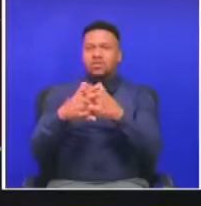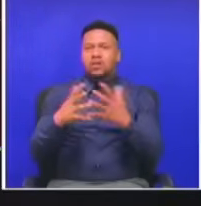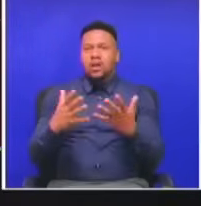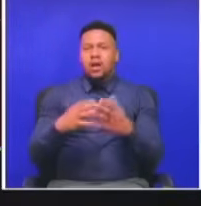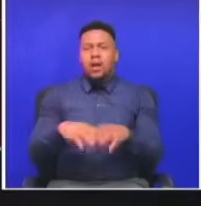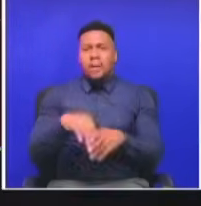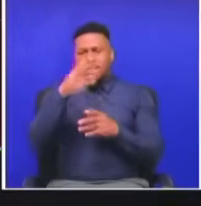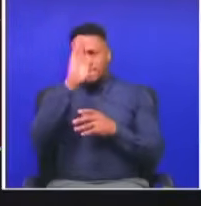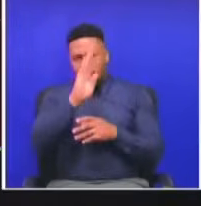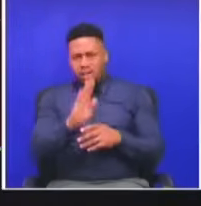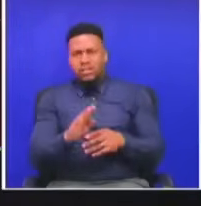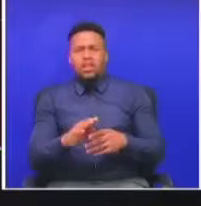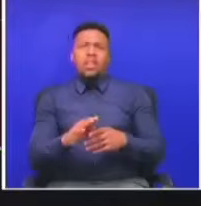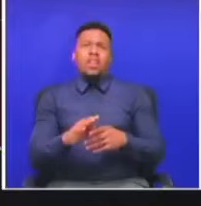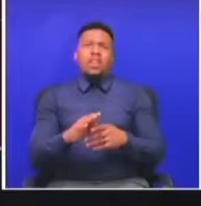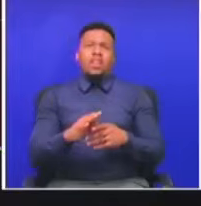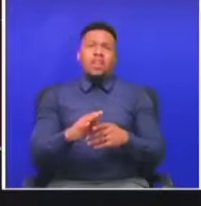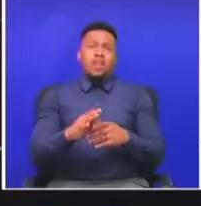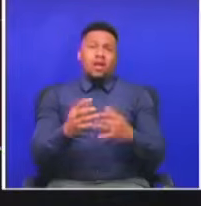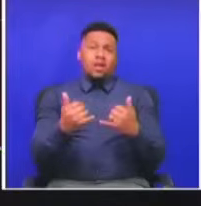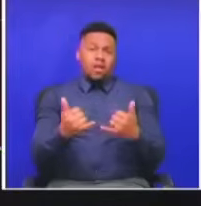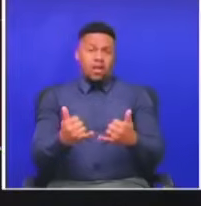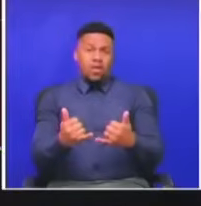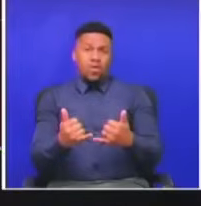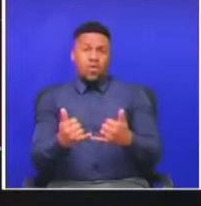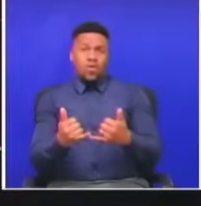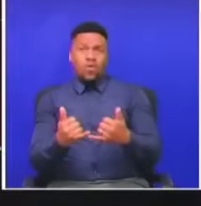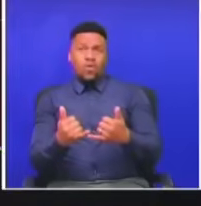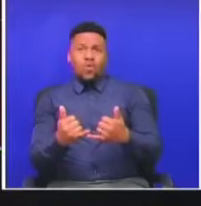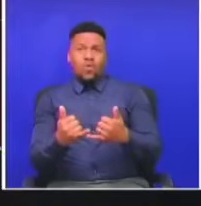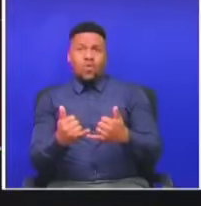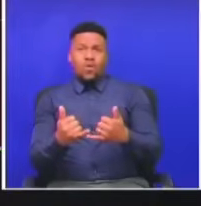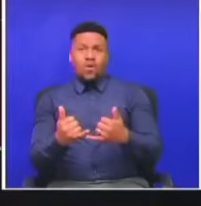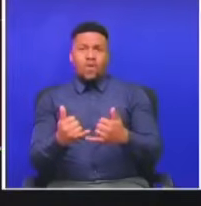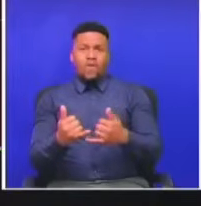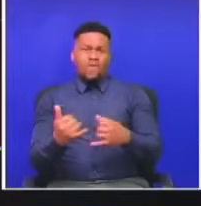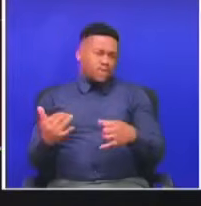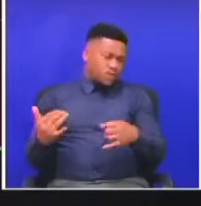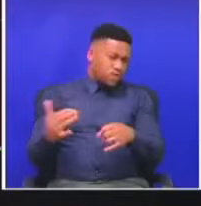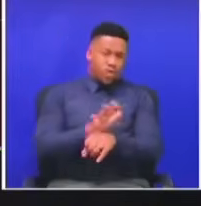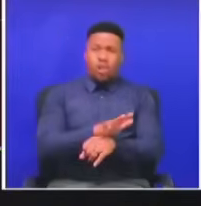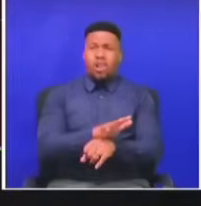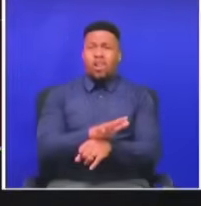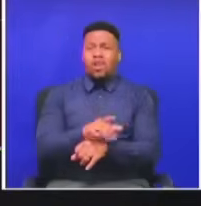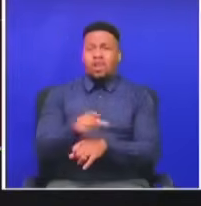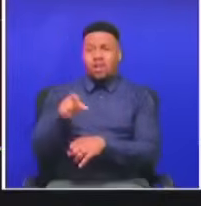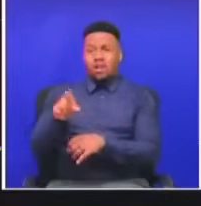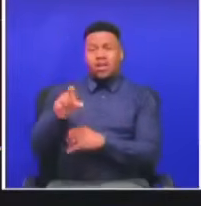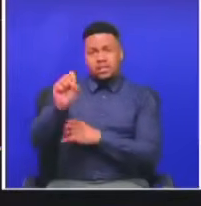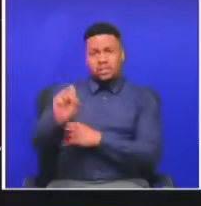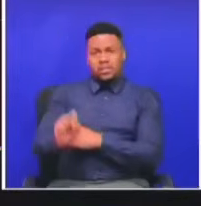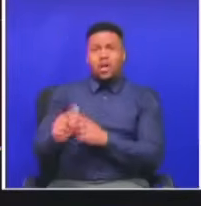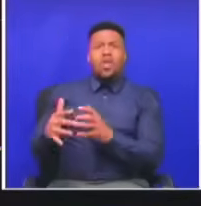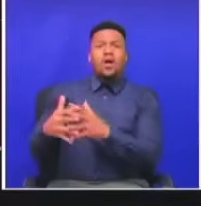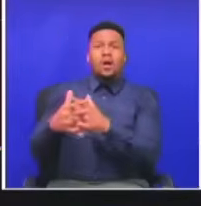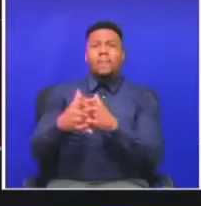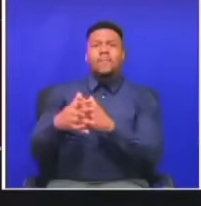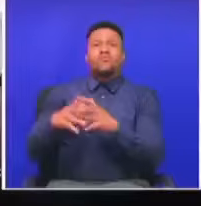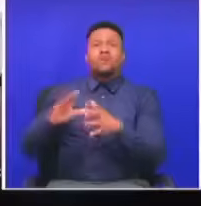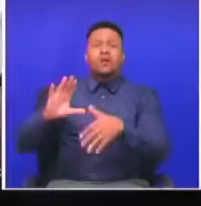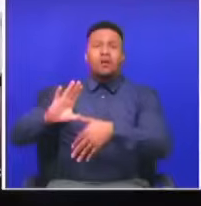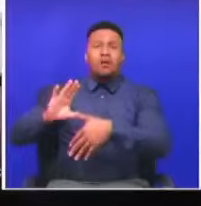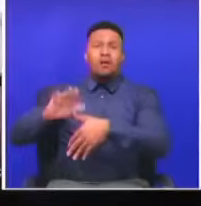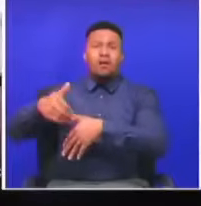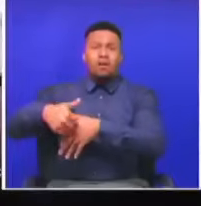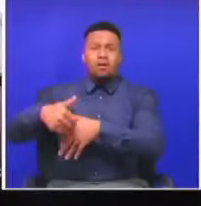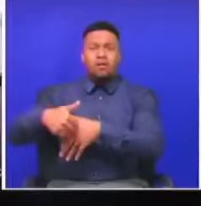gone full force into Latin America, and they are interested in dealing with us.